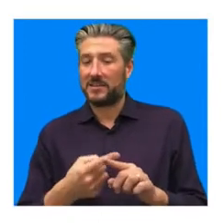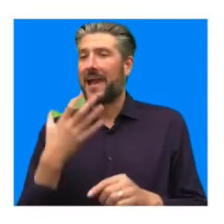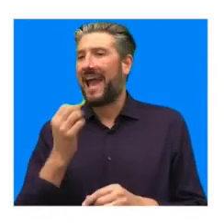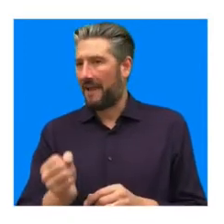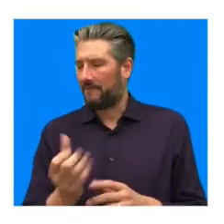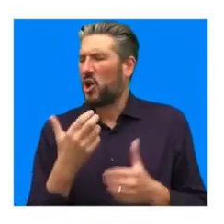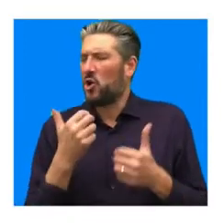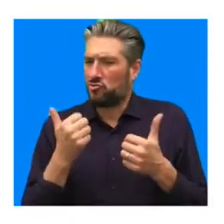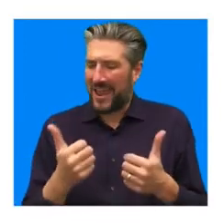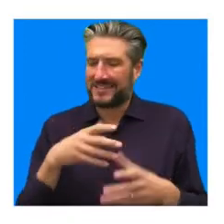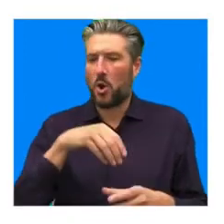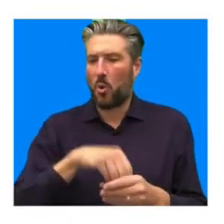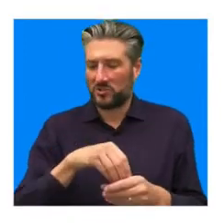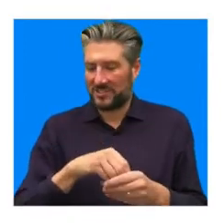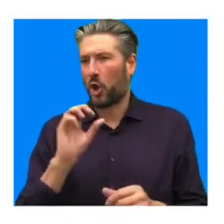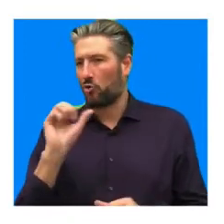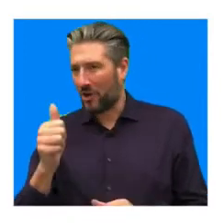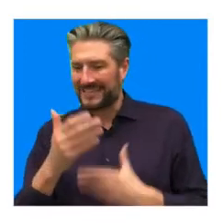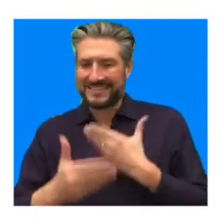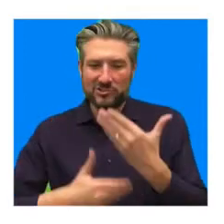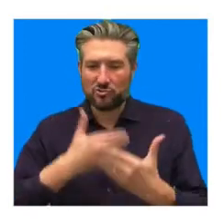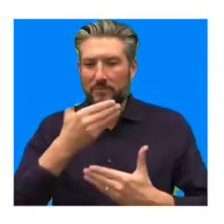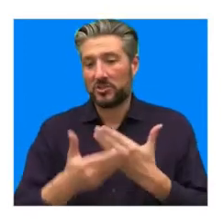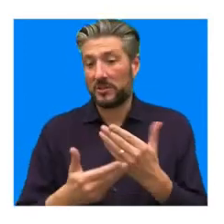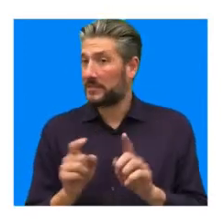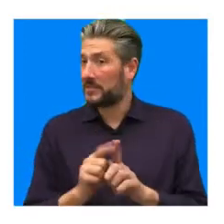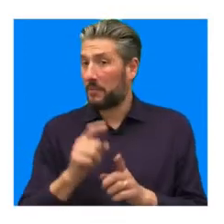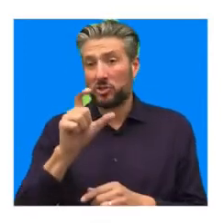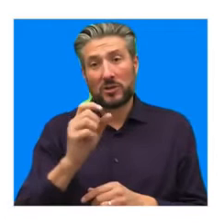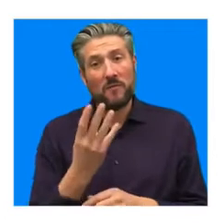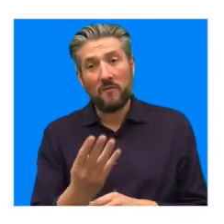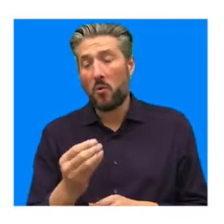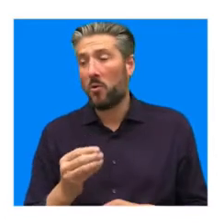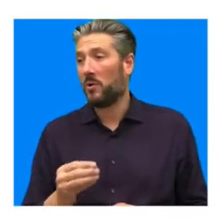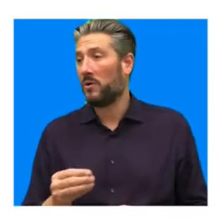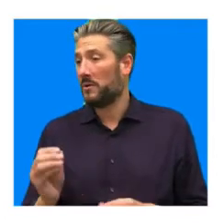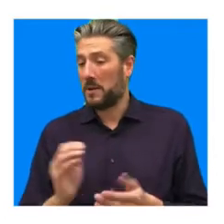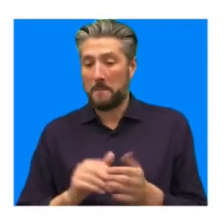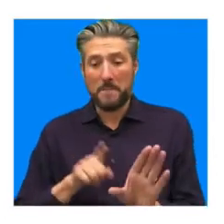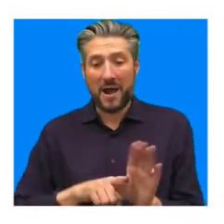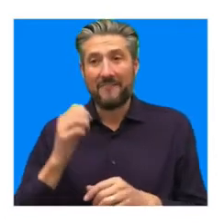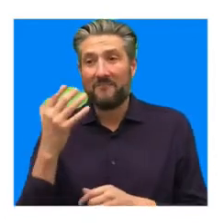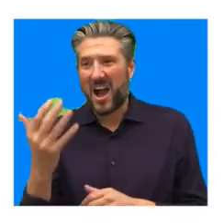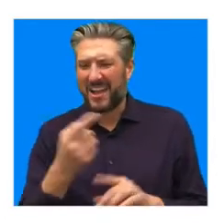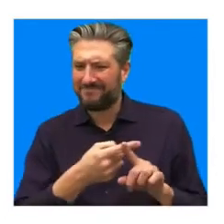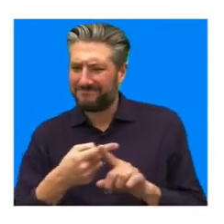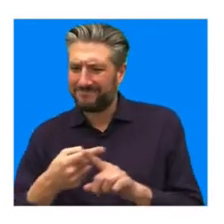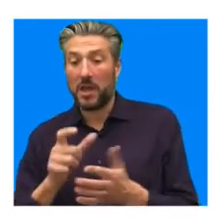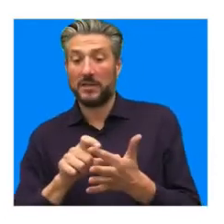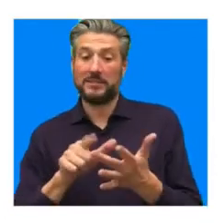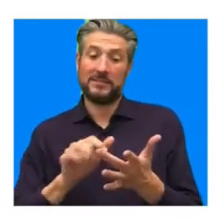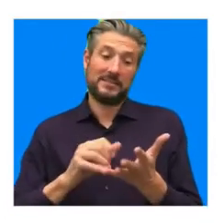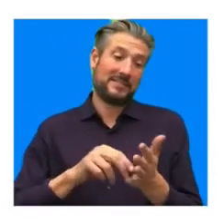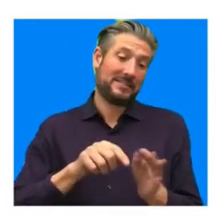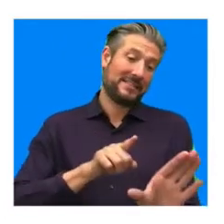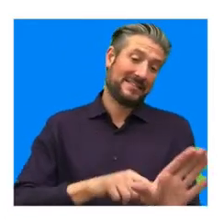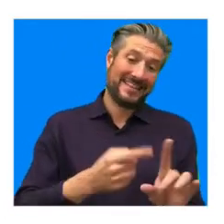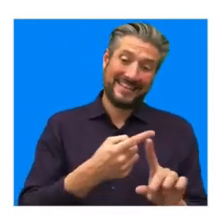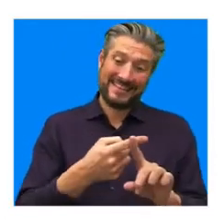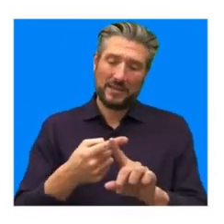Plus, so does BBC iPlayer, so does Channel 4, so does My5. But the problem is we don't think in terms of channels, do we? We think in terms of